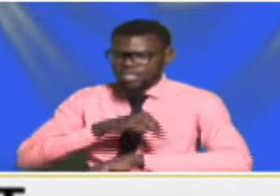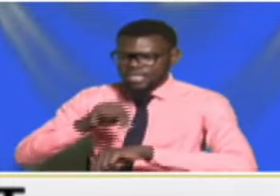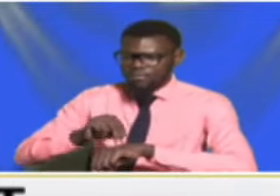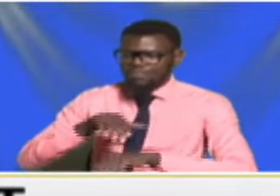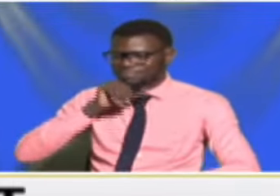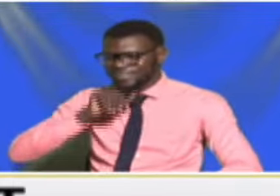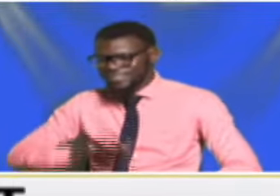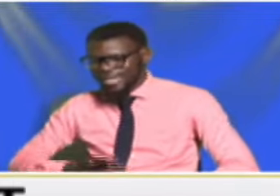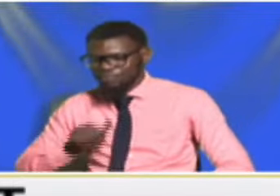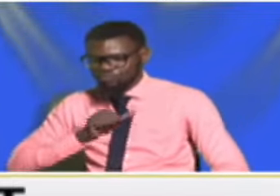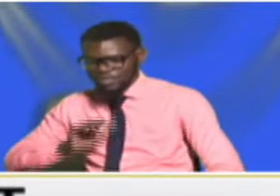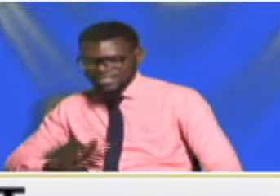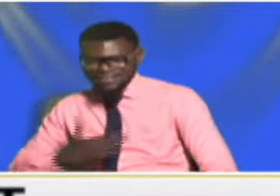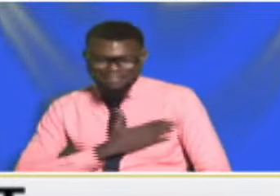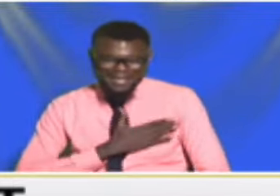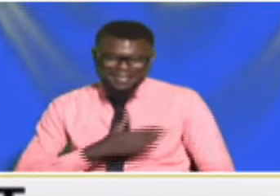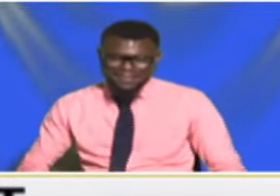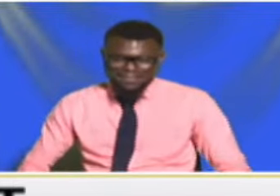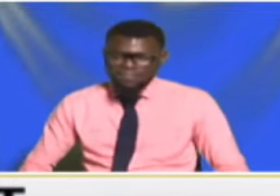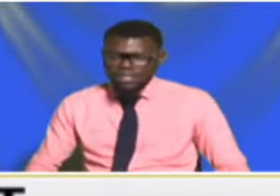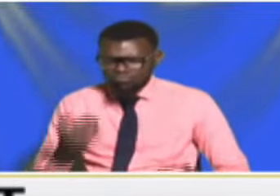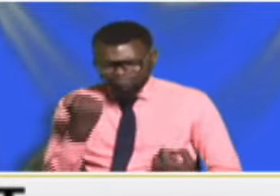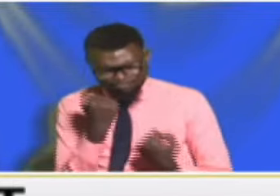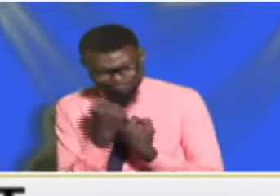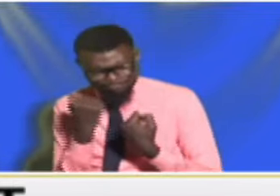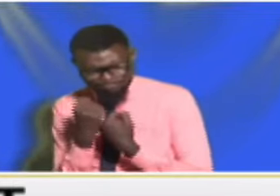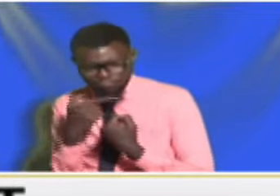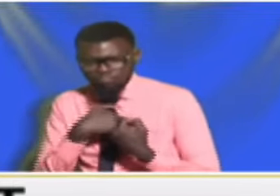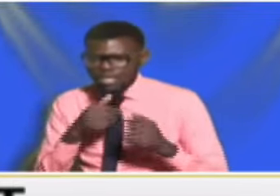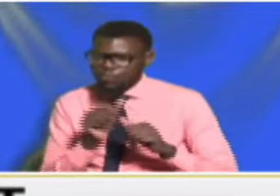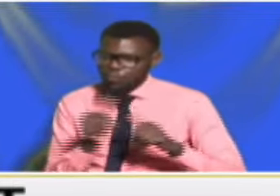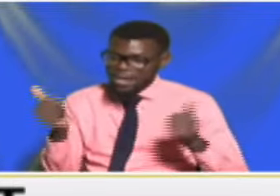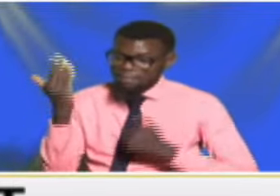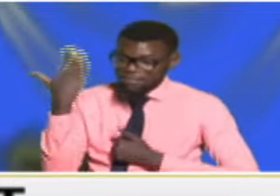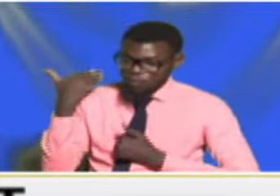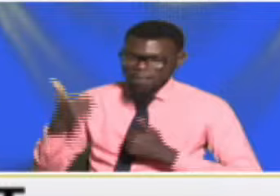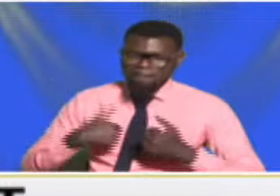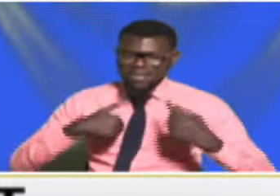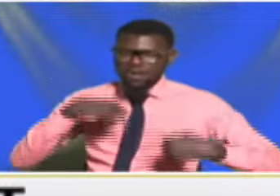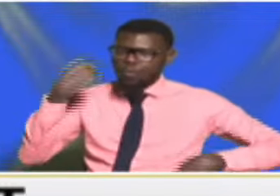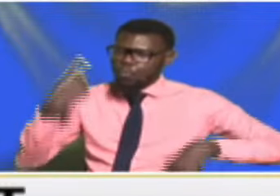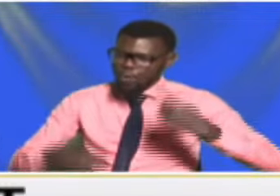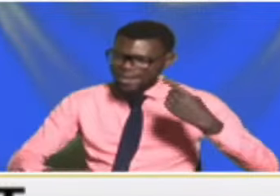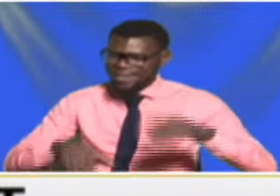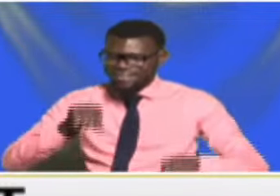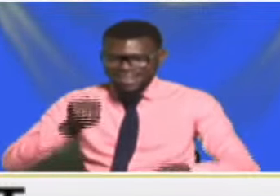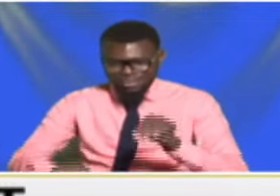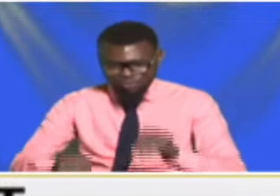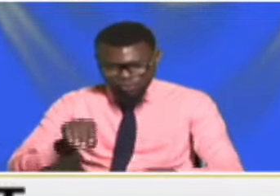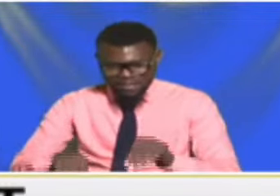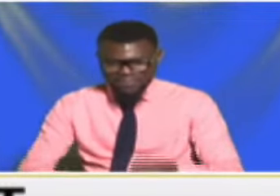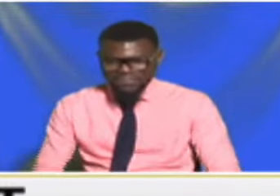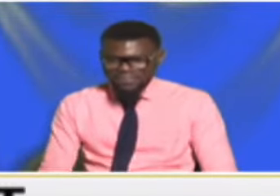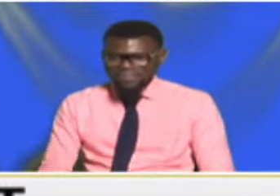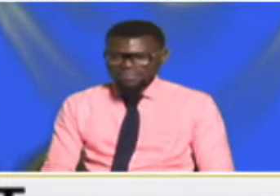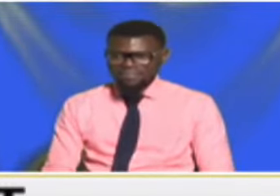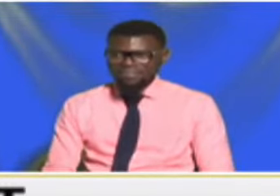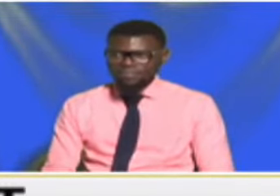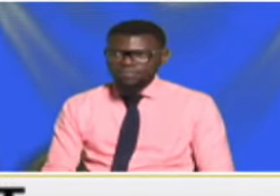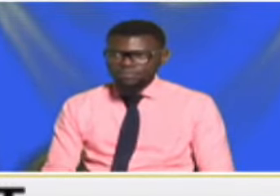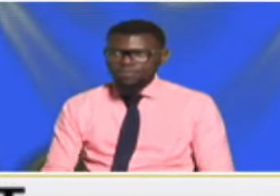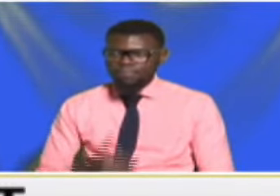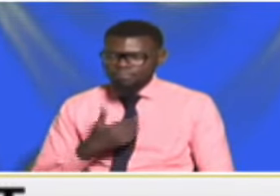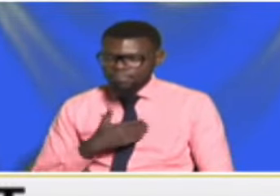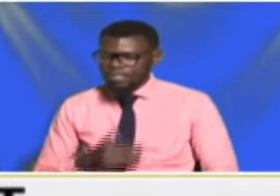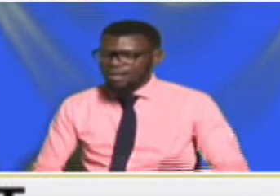sons and daughters who supported me to win the election, I hear